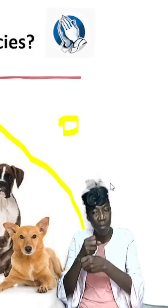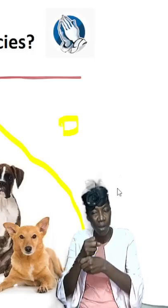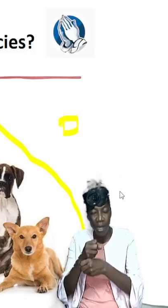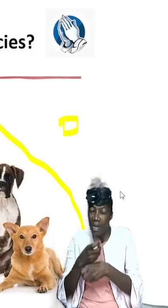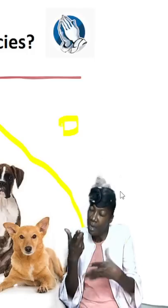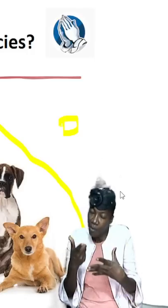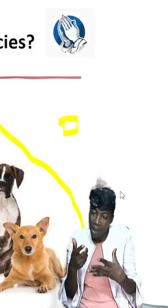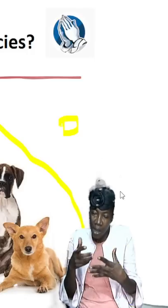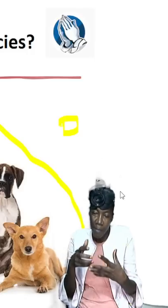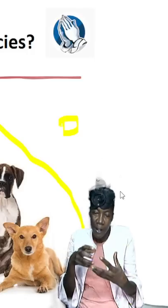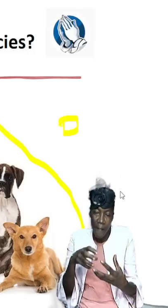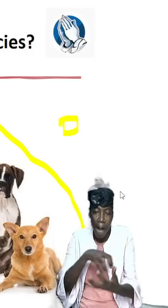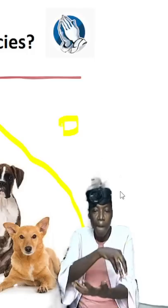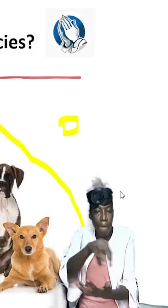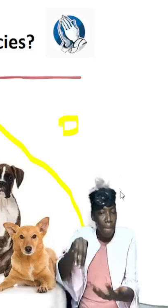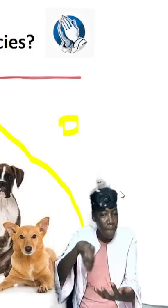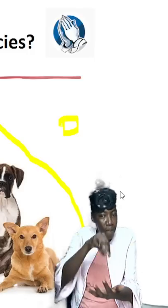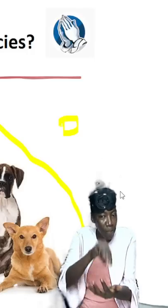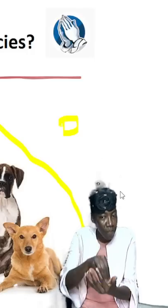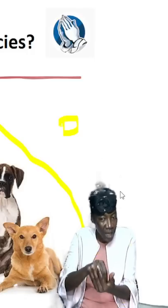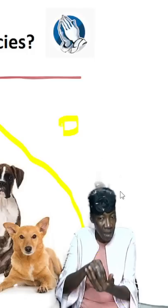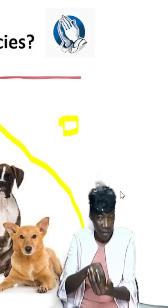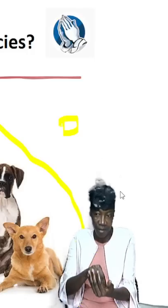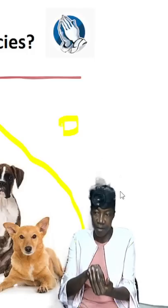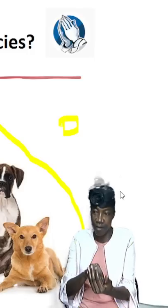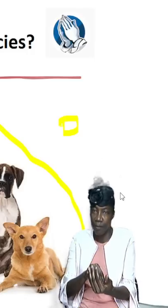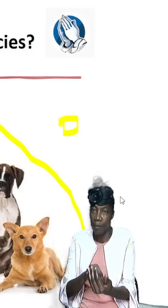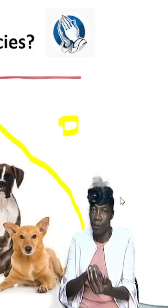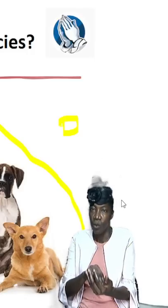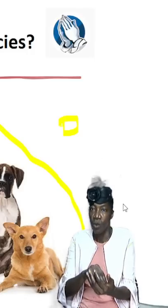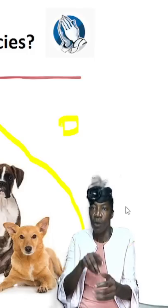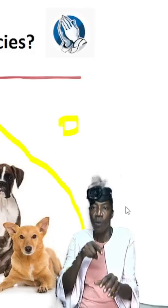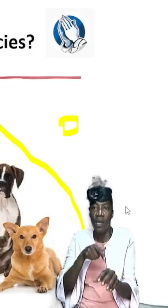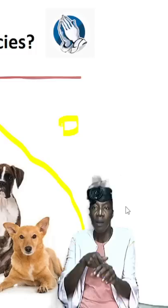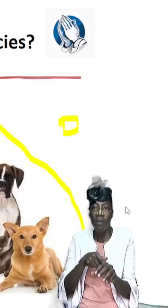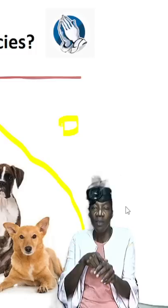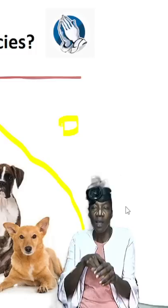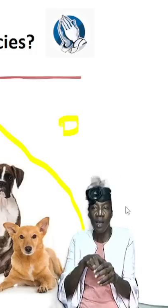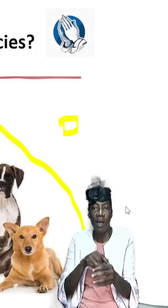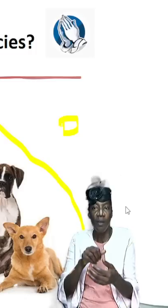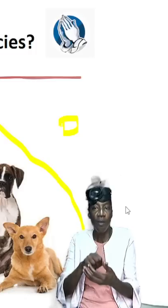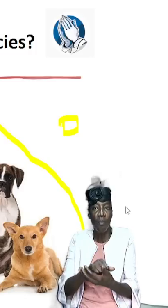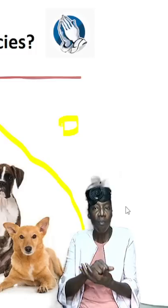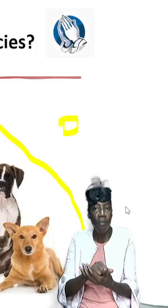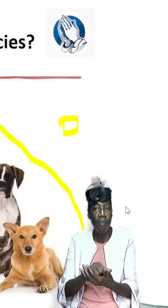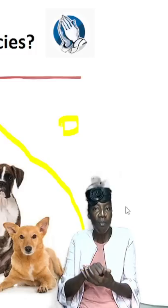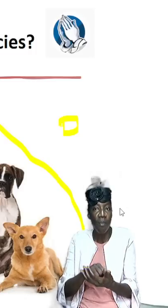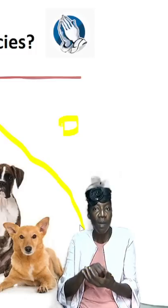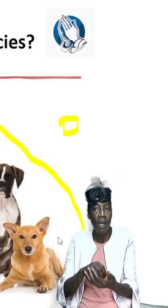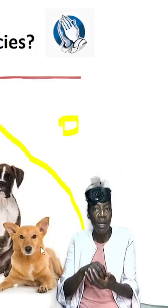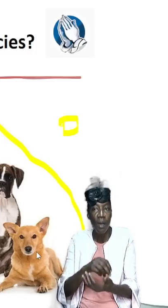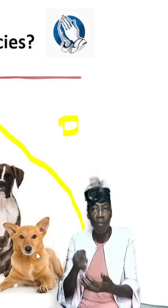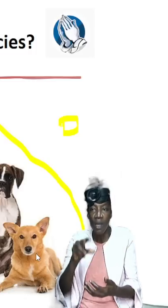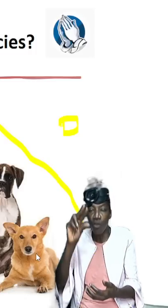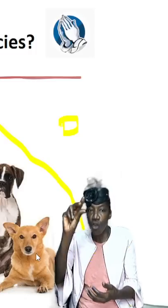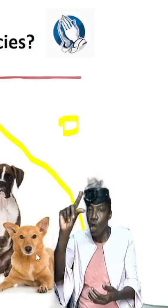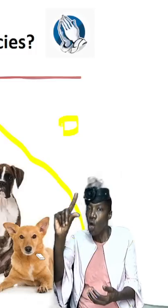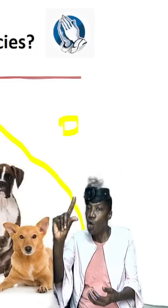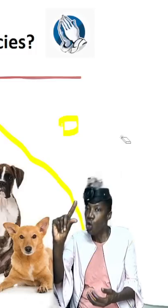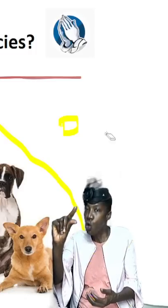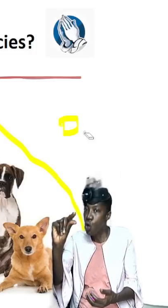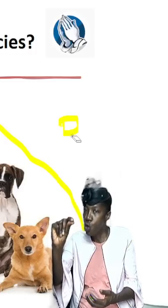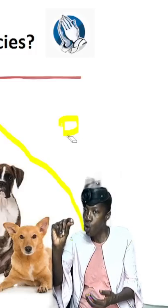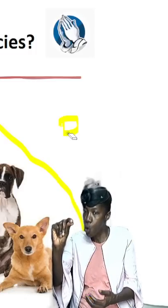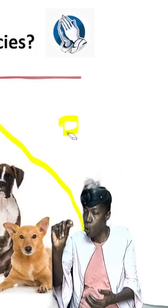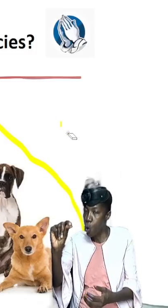mate. And when they start to mate, because no capital B is there, no capital A is